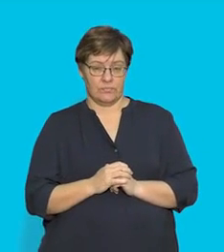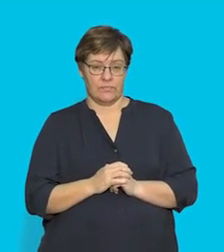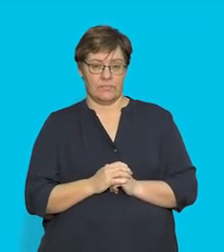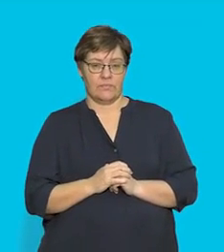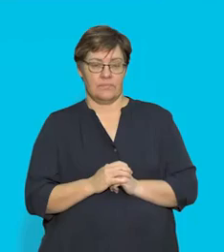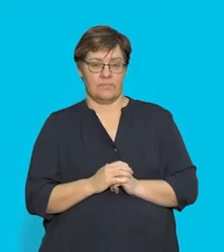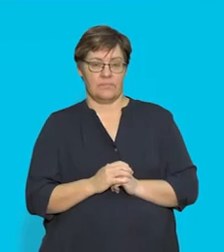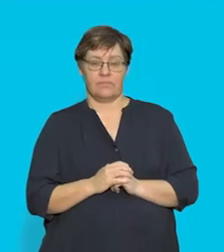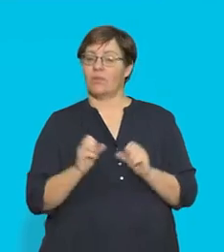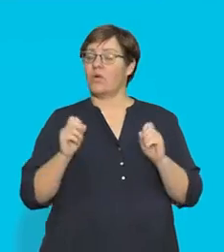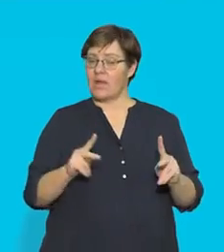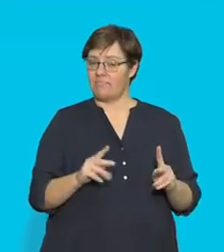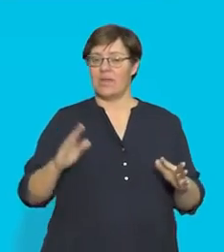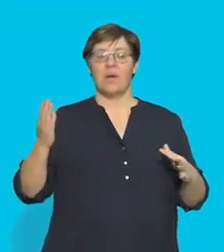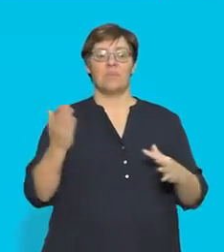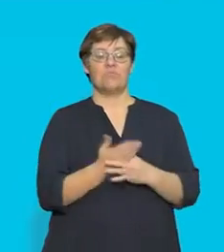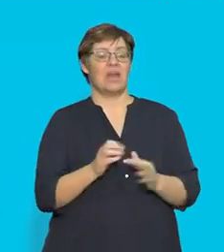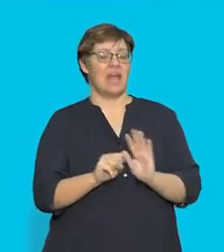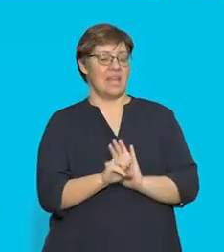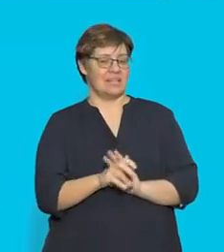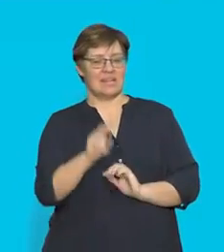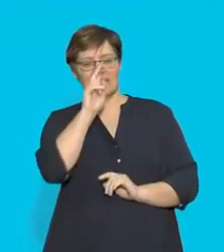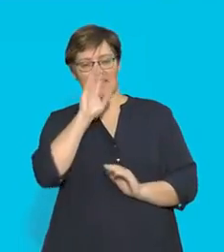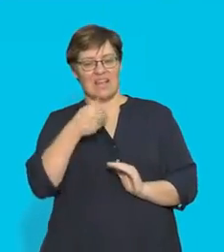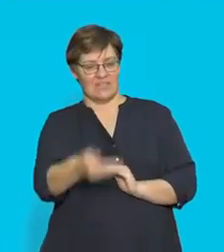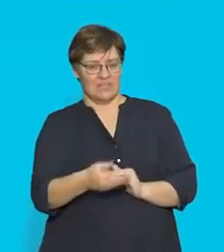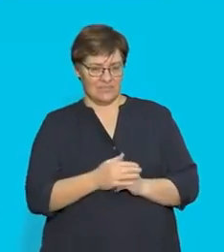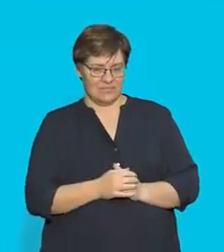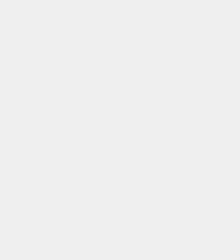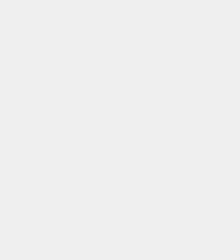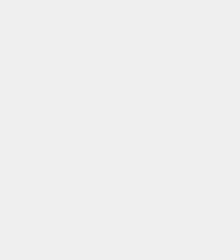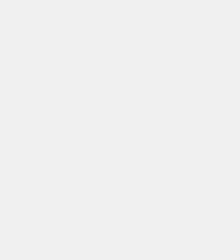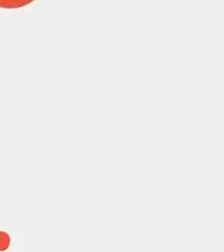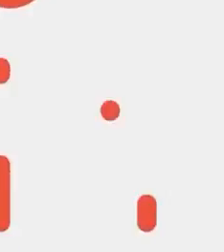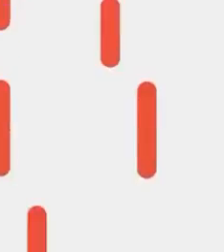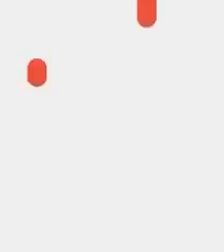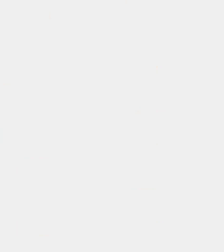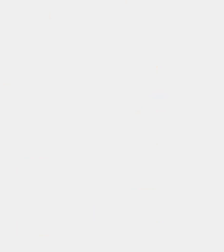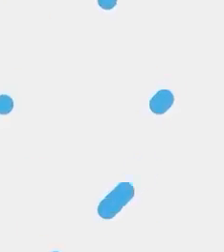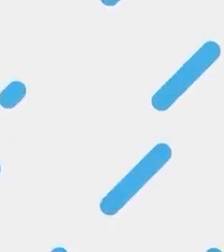Okay, it's time for a quick ad break. See you after this.